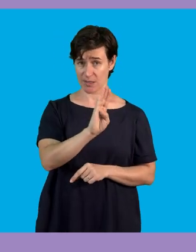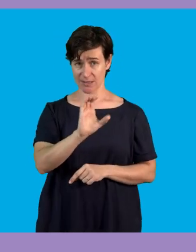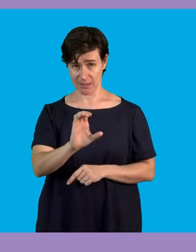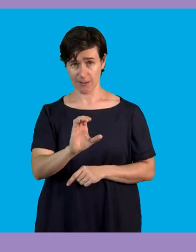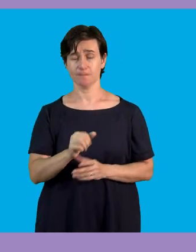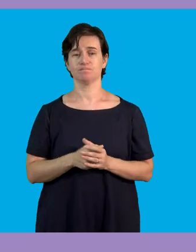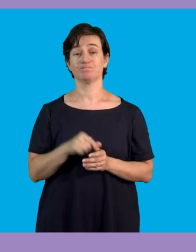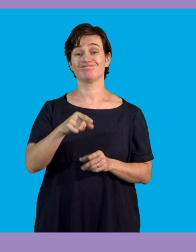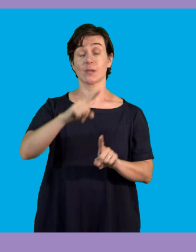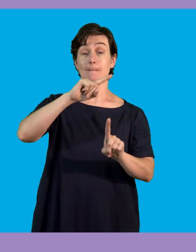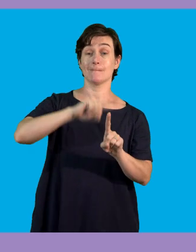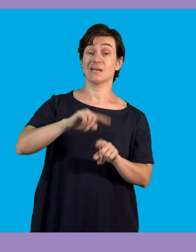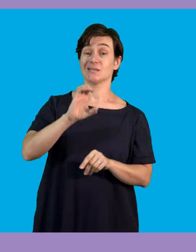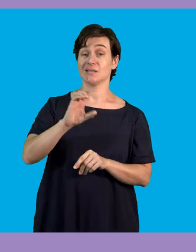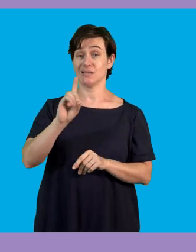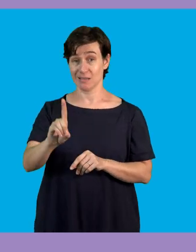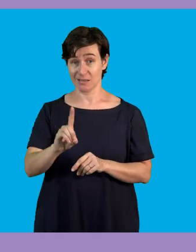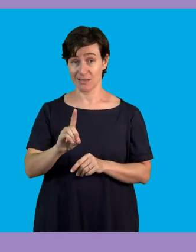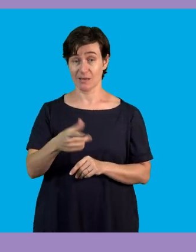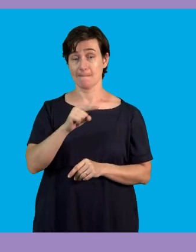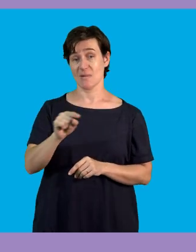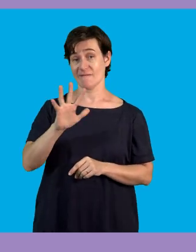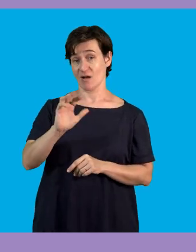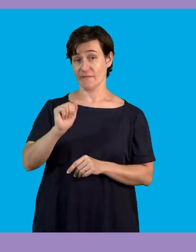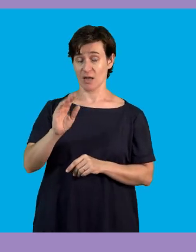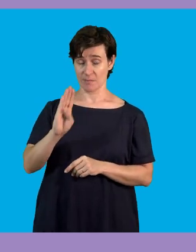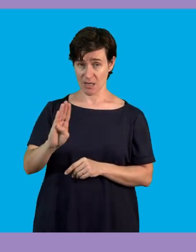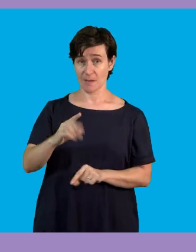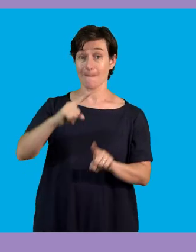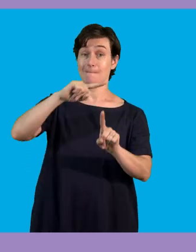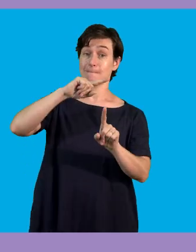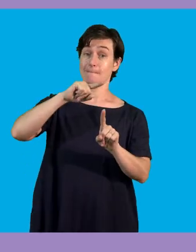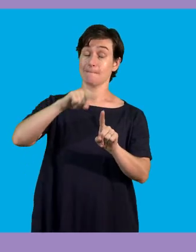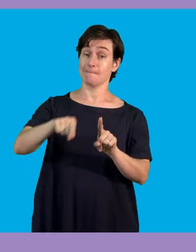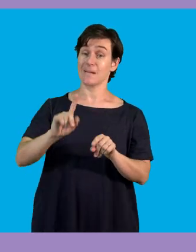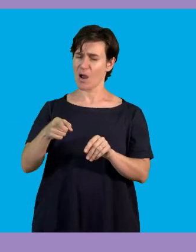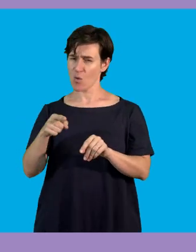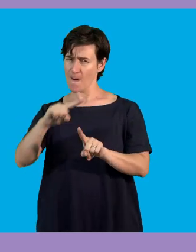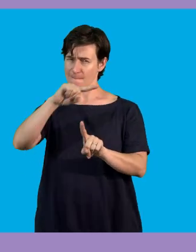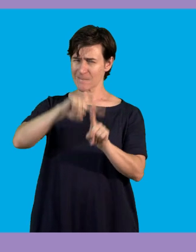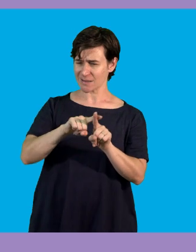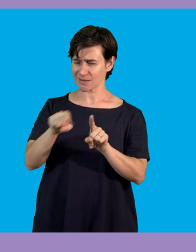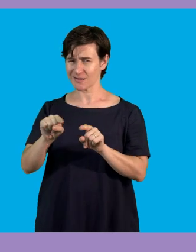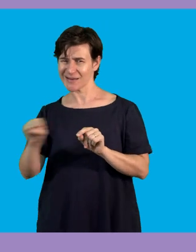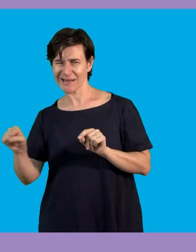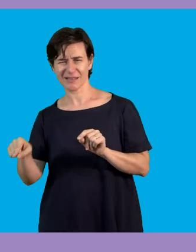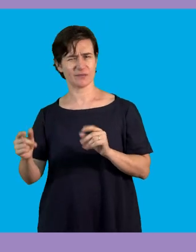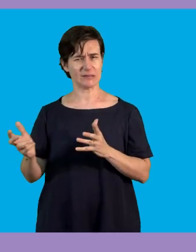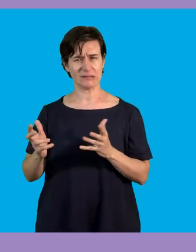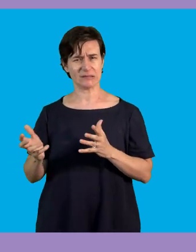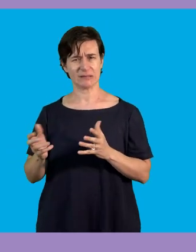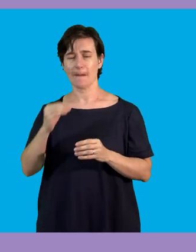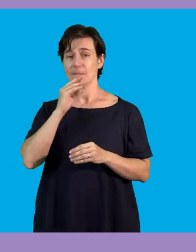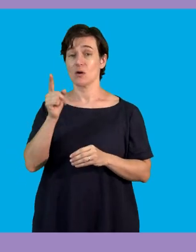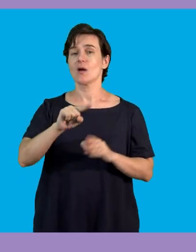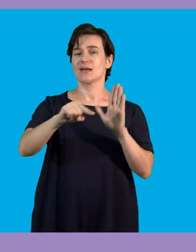plus 4bc plus cd minus 5ab plus a negative number,